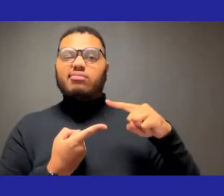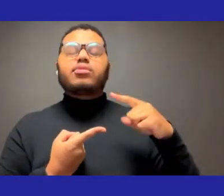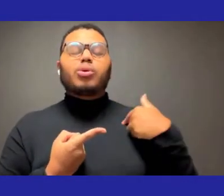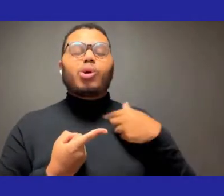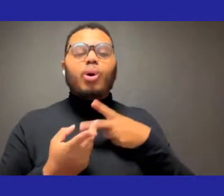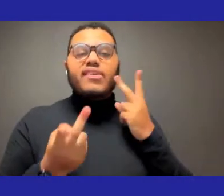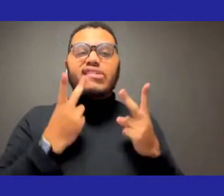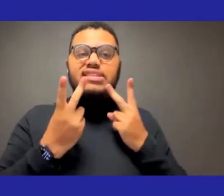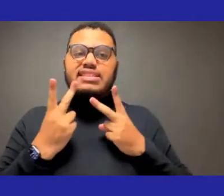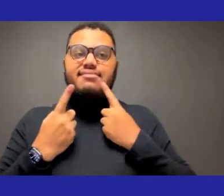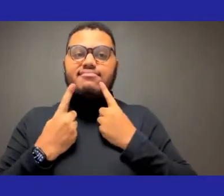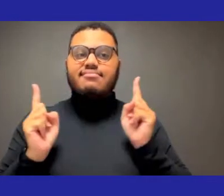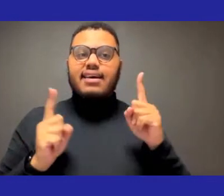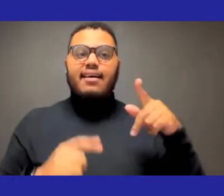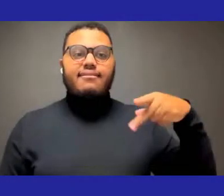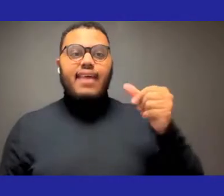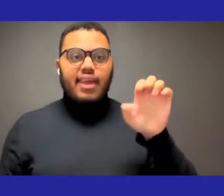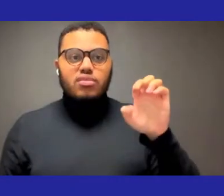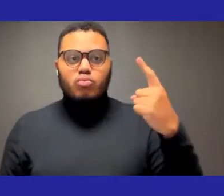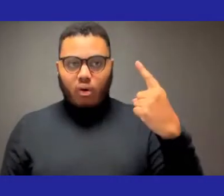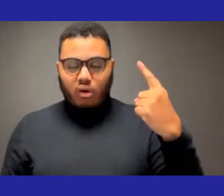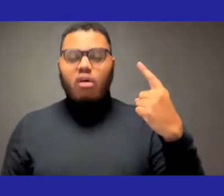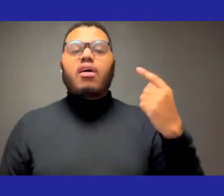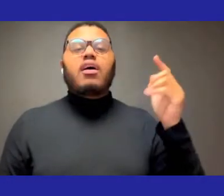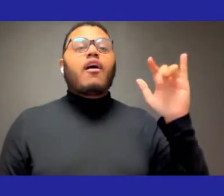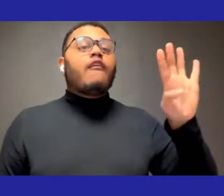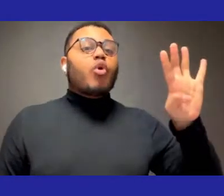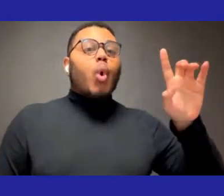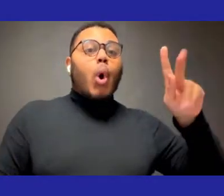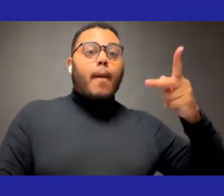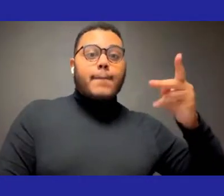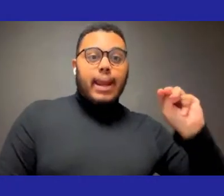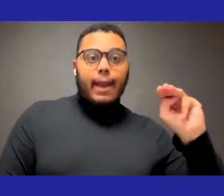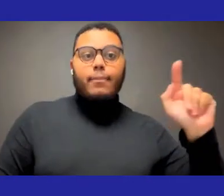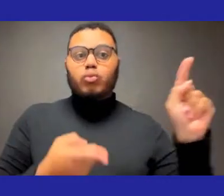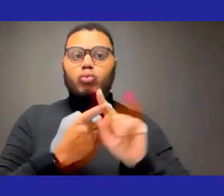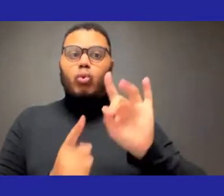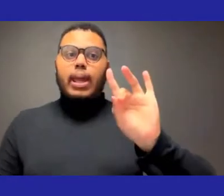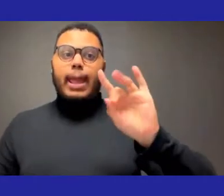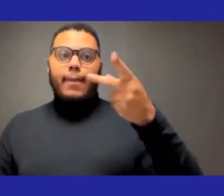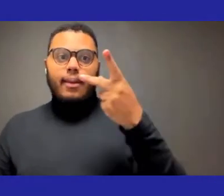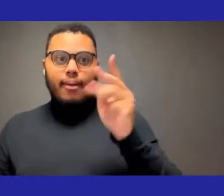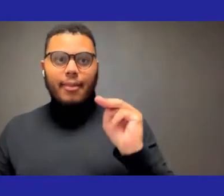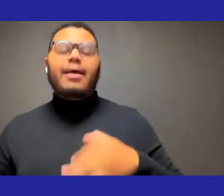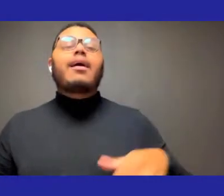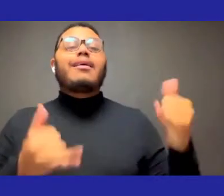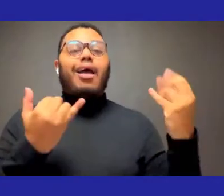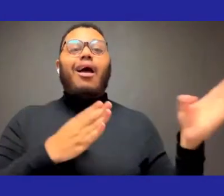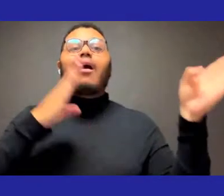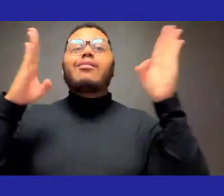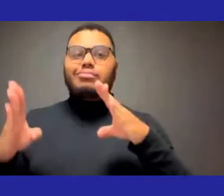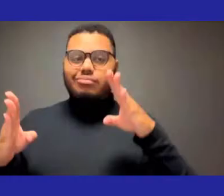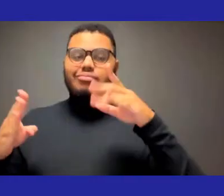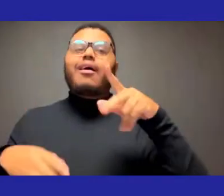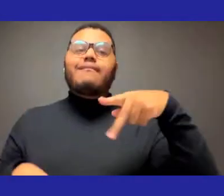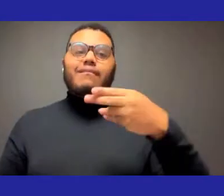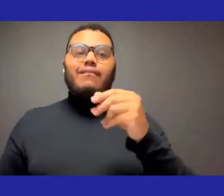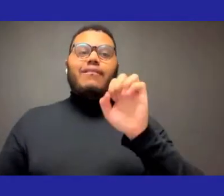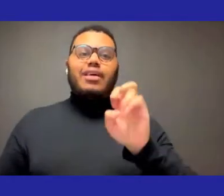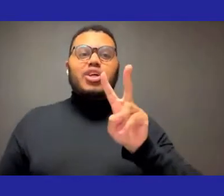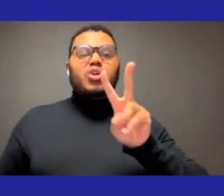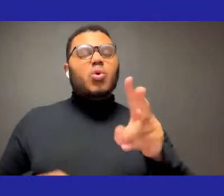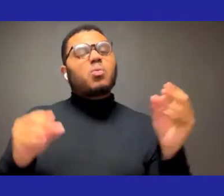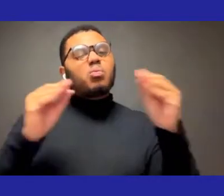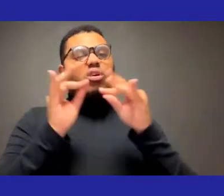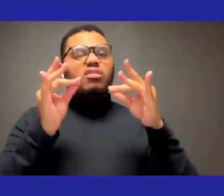phase one, which is 4 p.m. to 8 a.m. And now we're in the phase two, where we're working on becoming more efficient during the